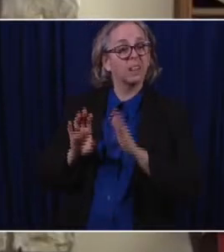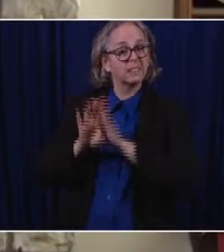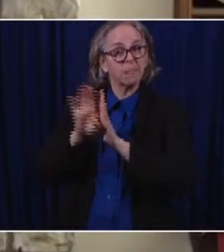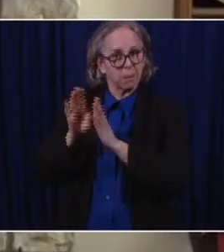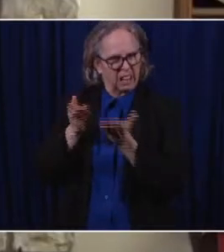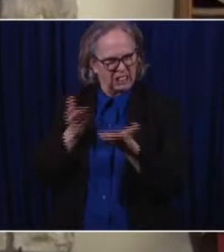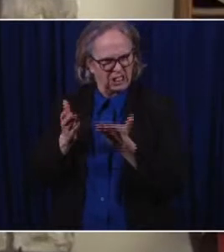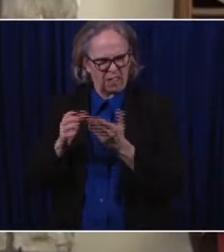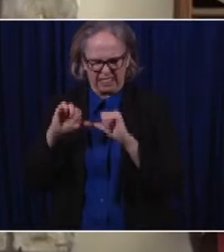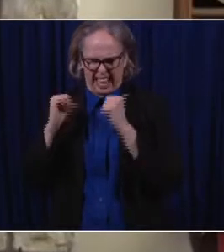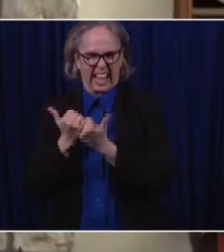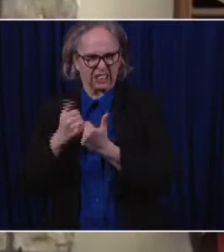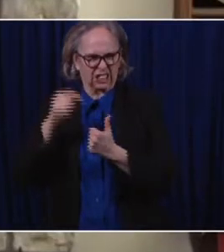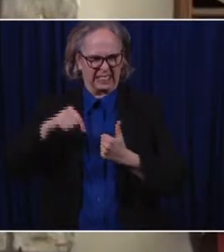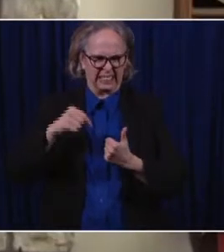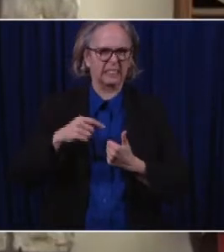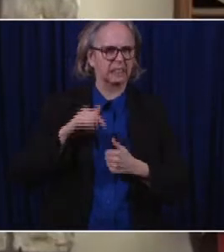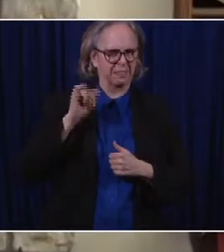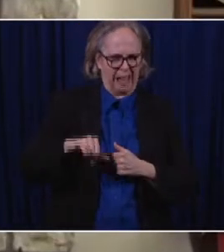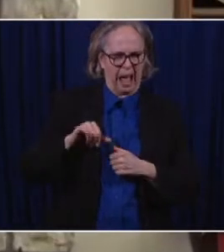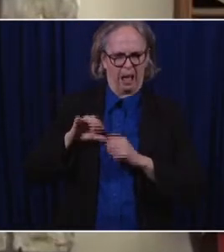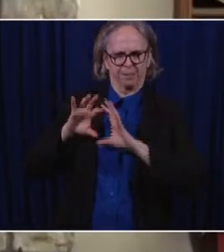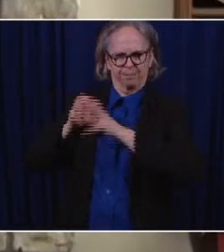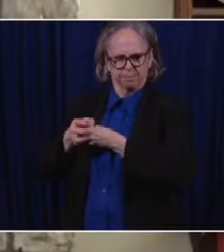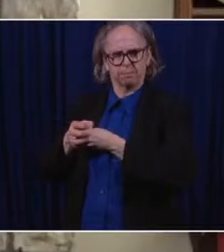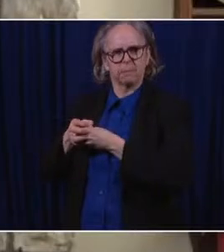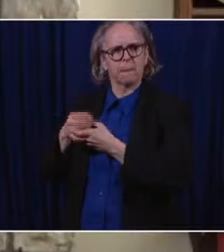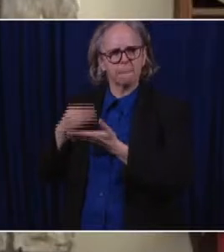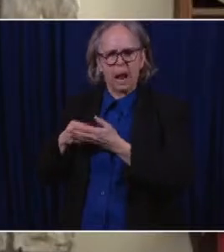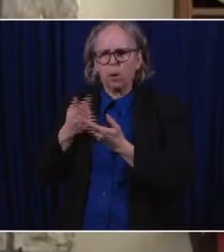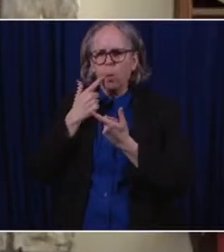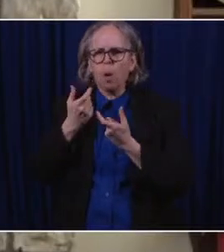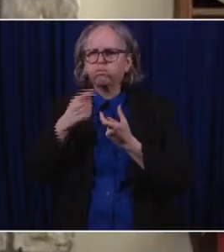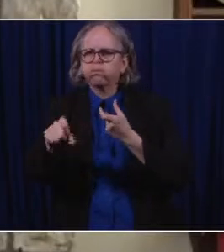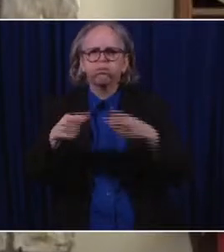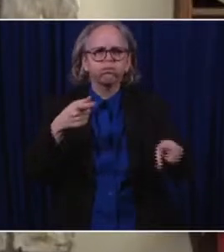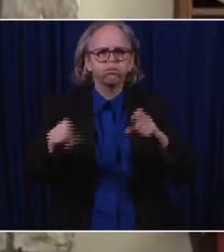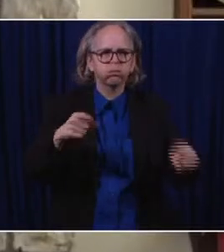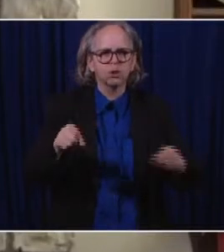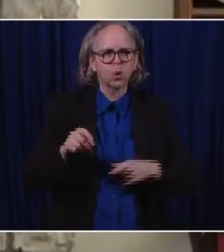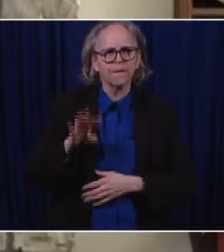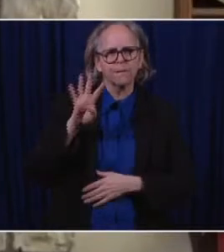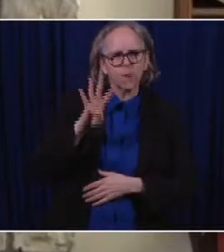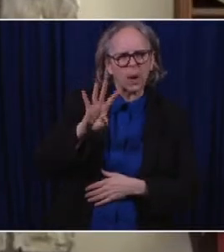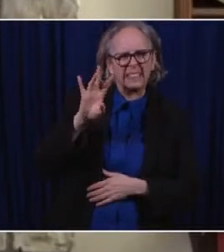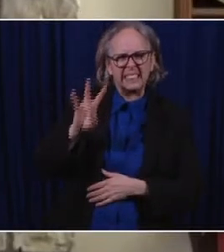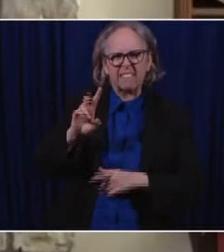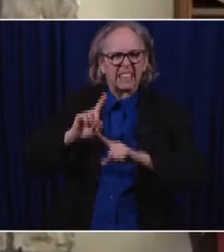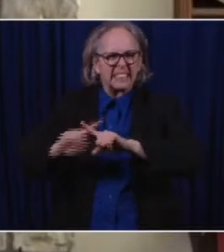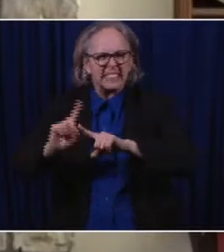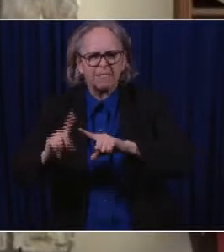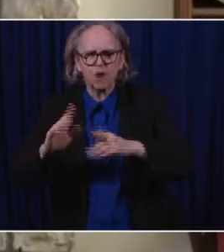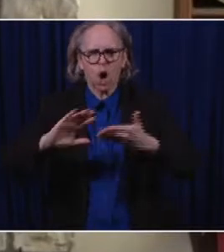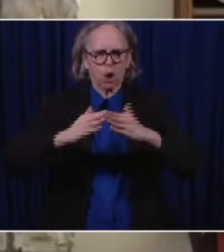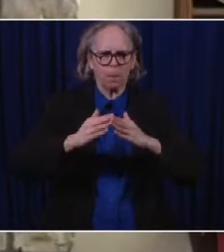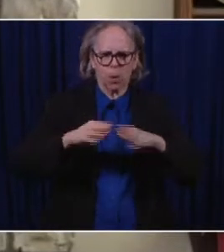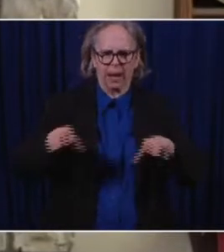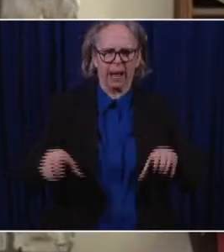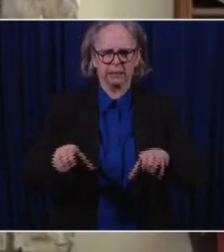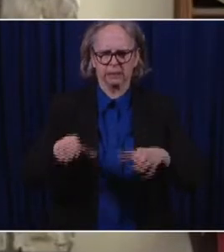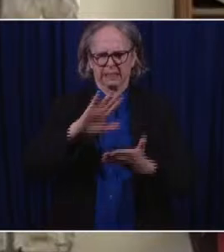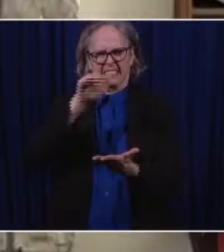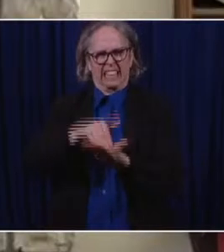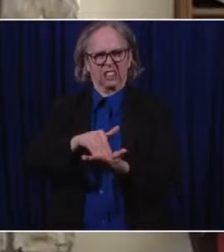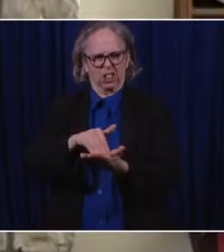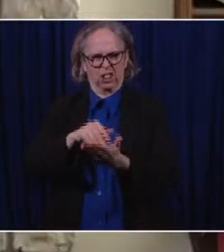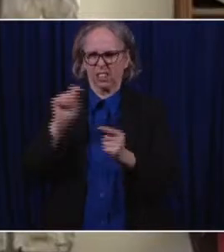this funding among Ohio's 47 community action agencies. Eligible Ohioans may contact their local